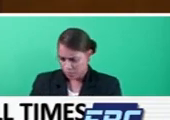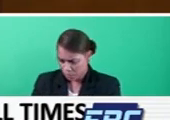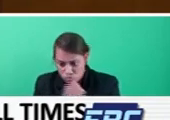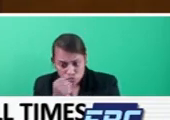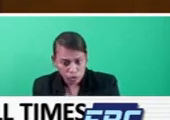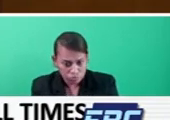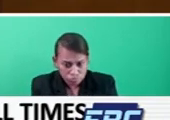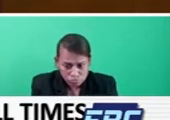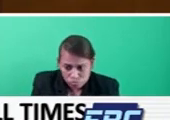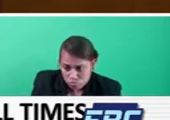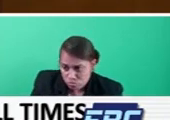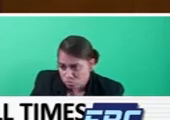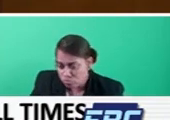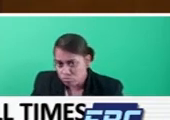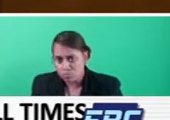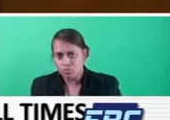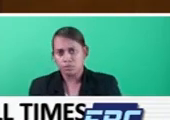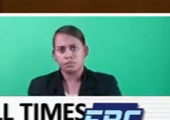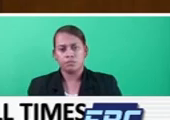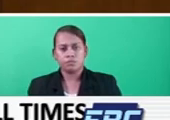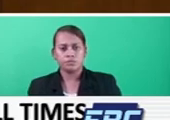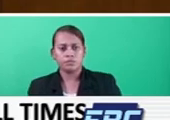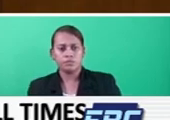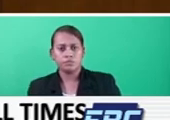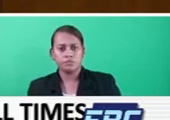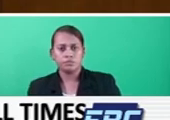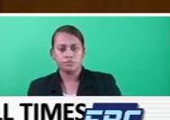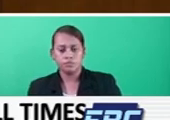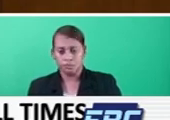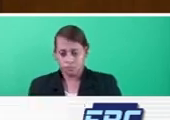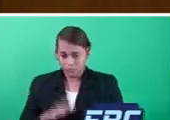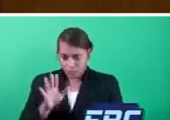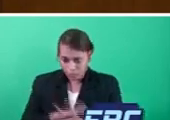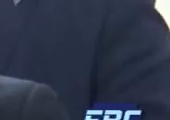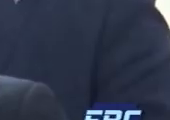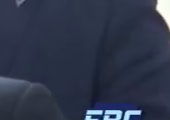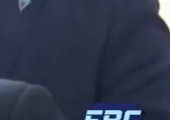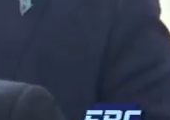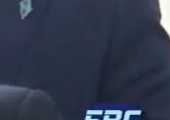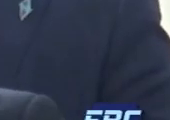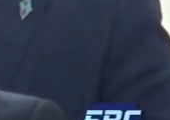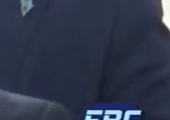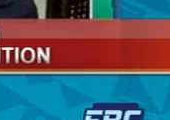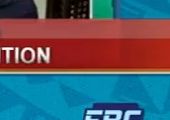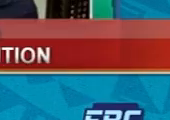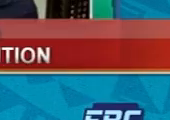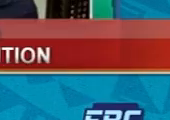baka lawa, beir na leo ni bonua, erangan reba na bebuke, ena tikino ongo.